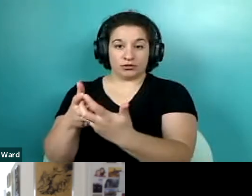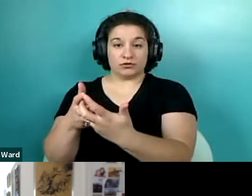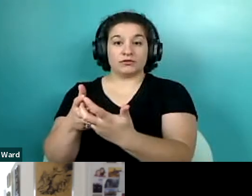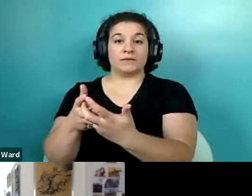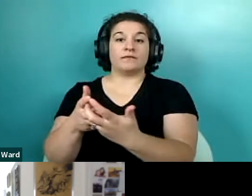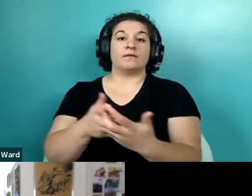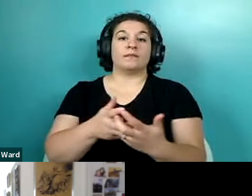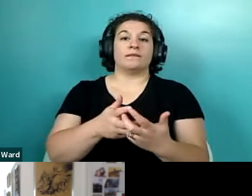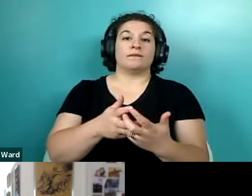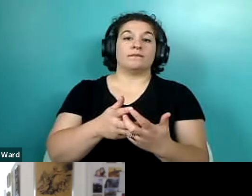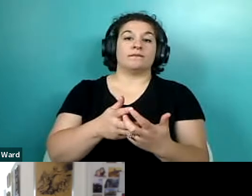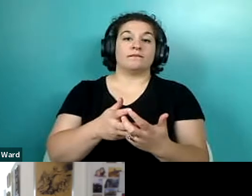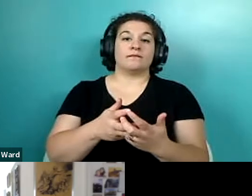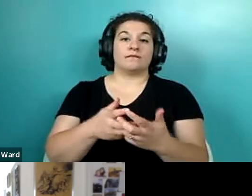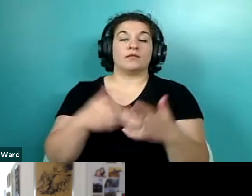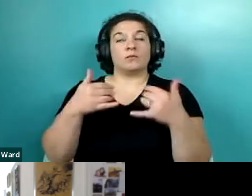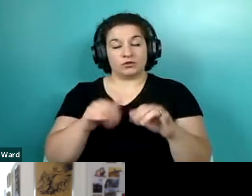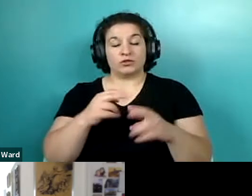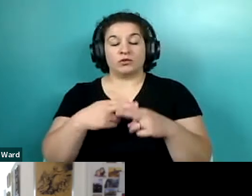still calling accommodations,